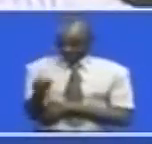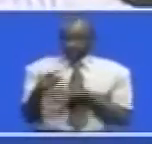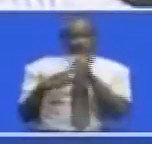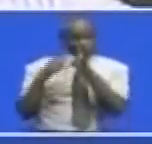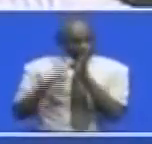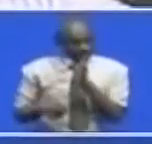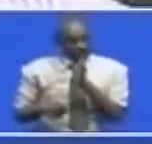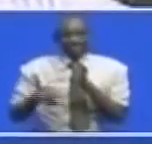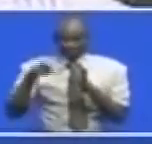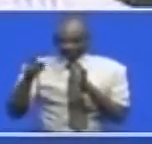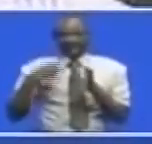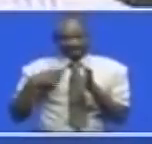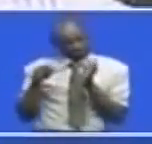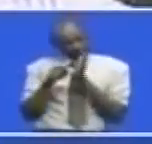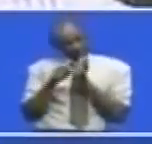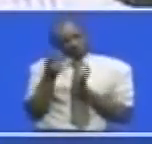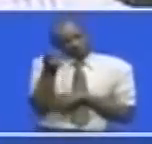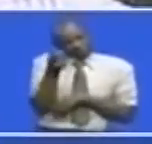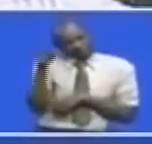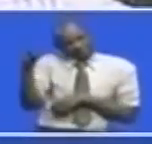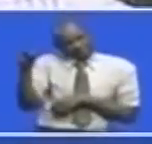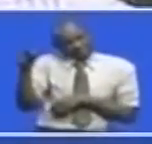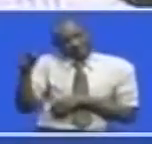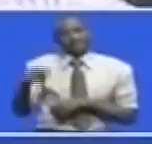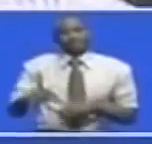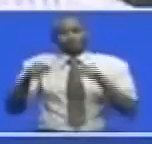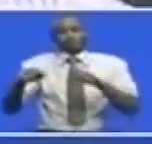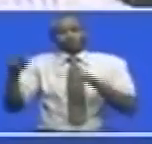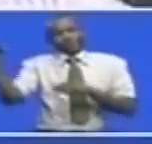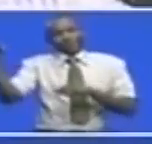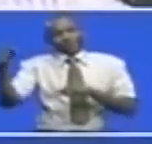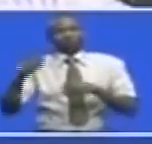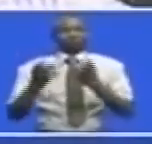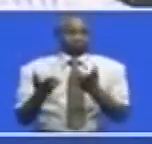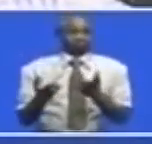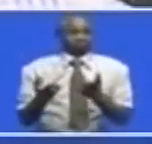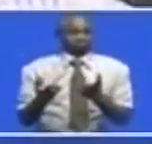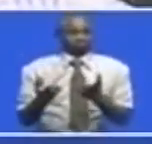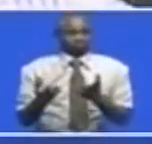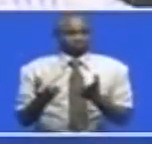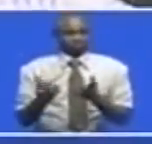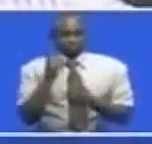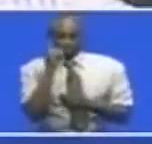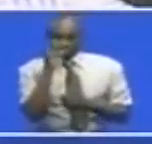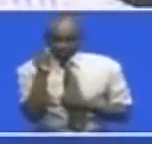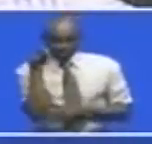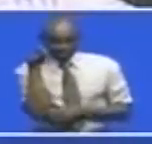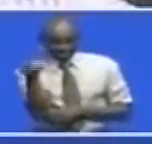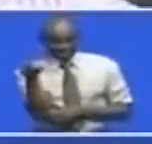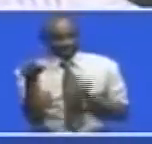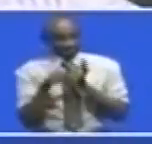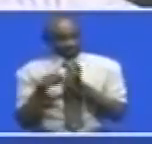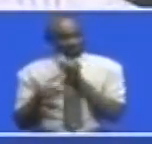shown huge cracks in its ranks, and one of the results of those